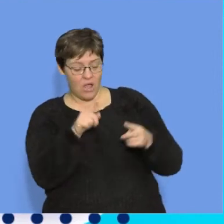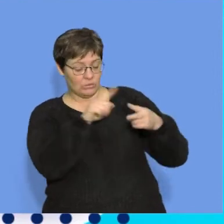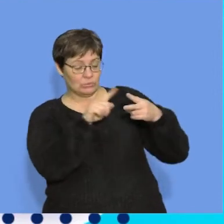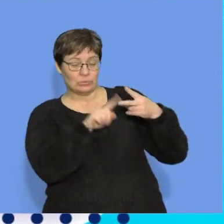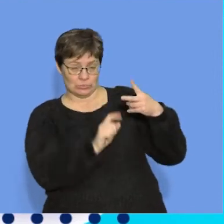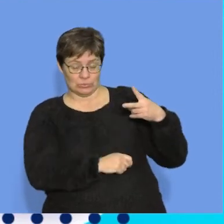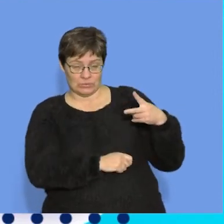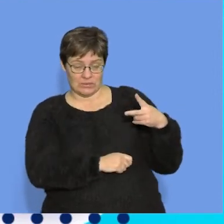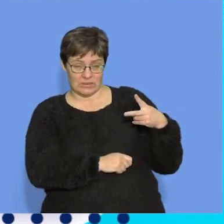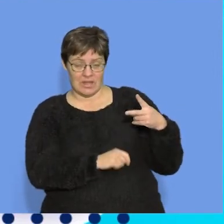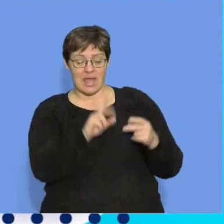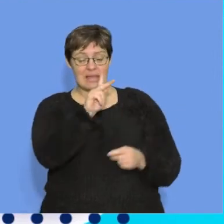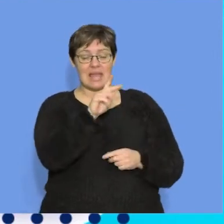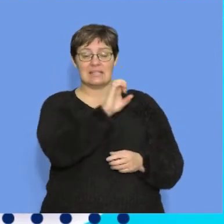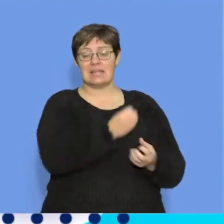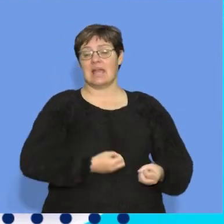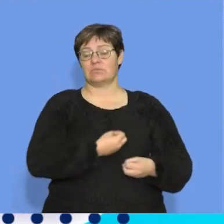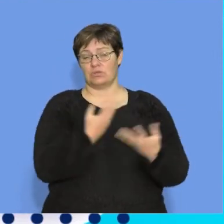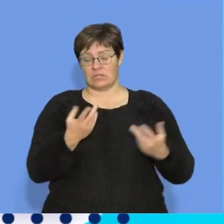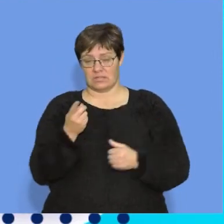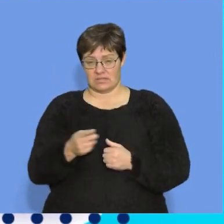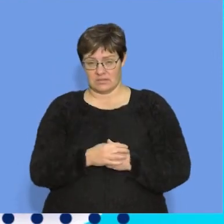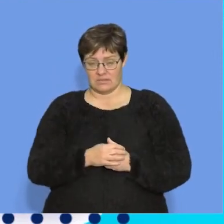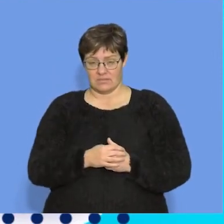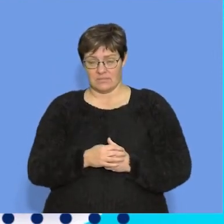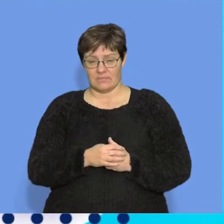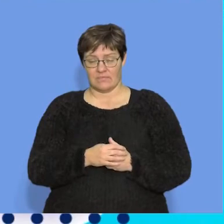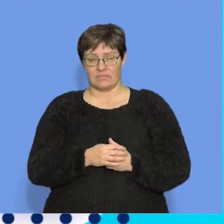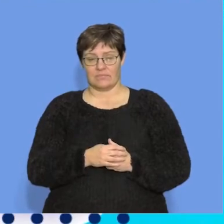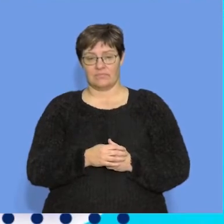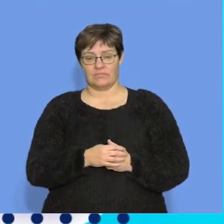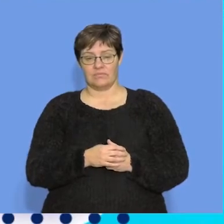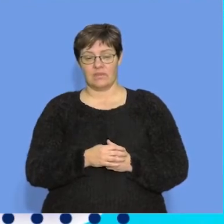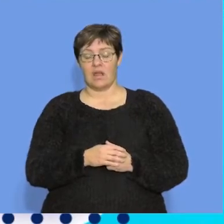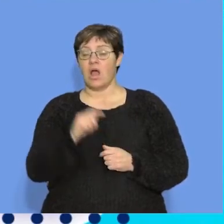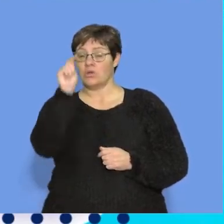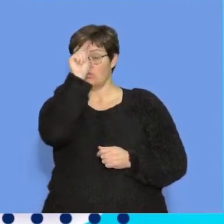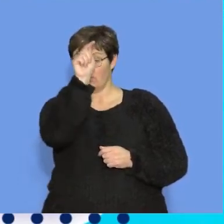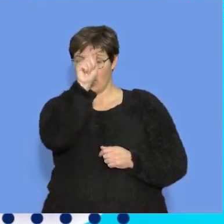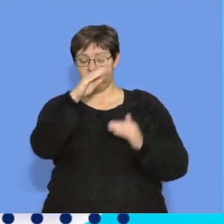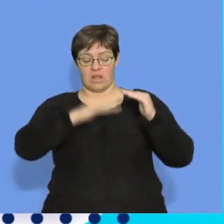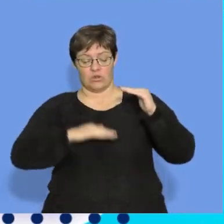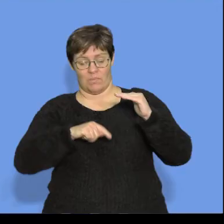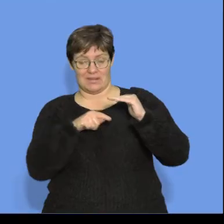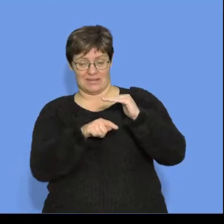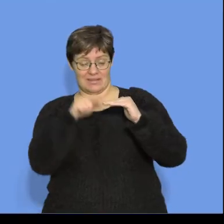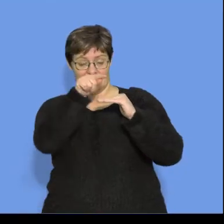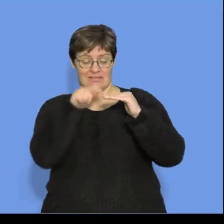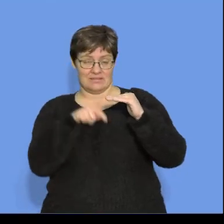parts to this Kc expression in this case. There is a numerator and a denominator.